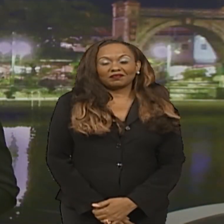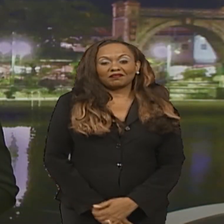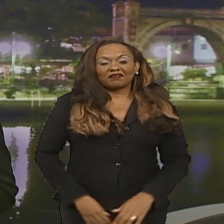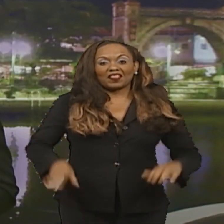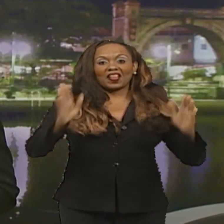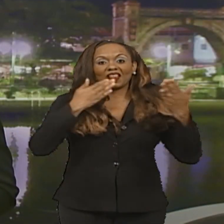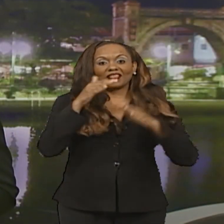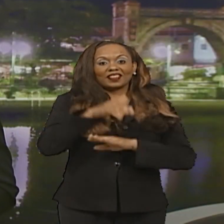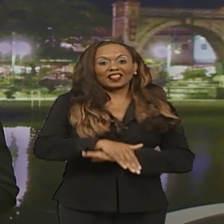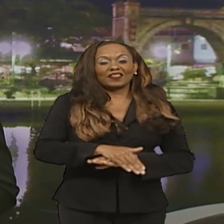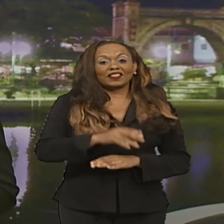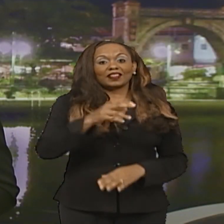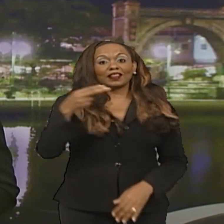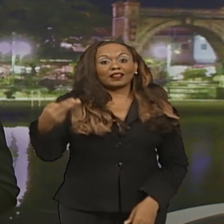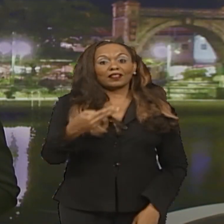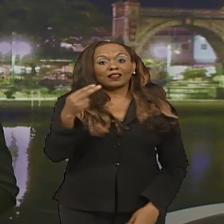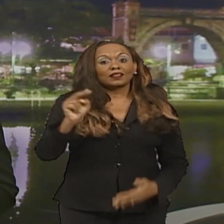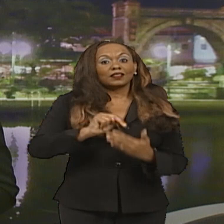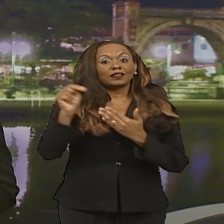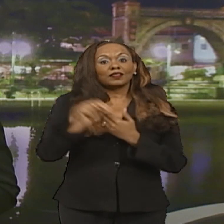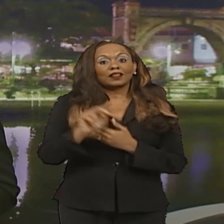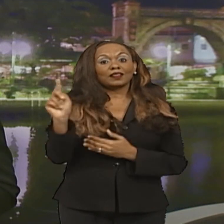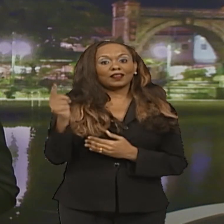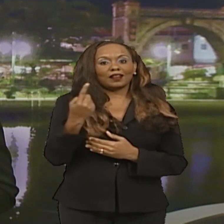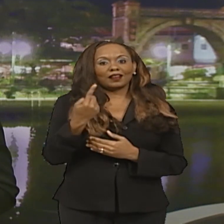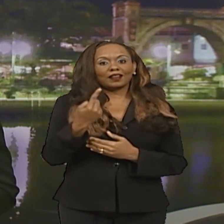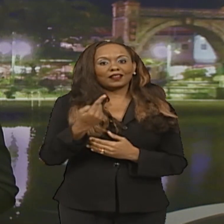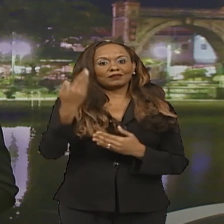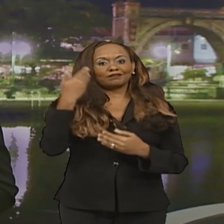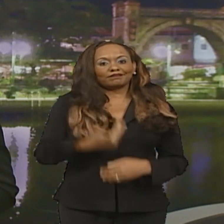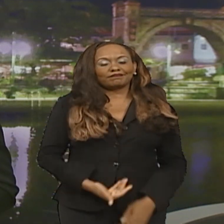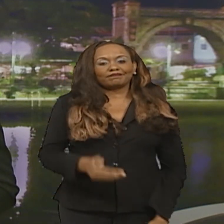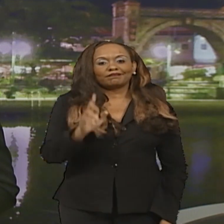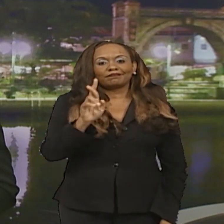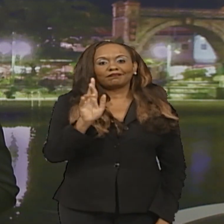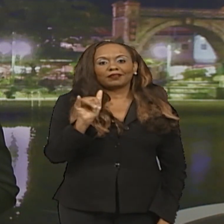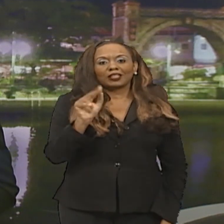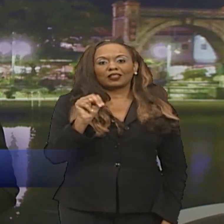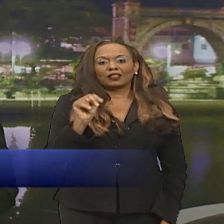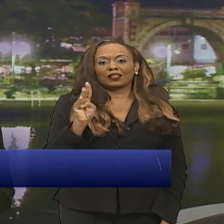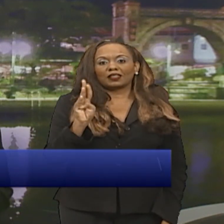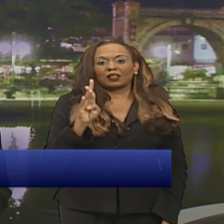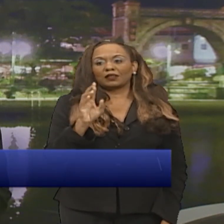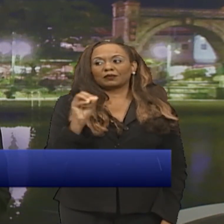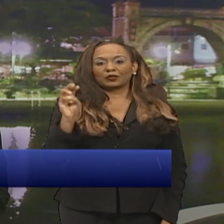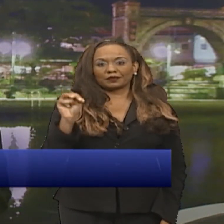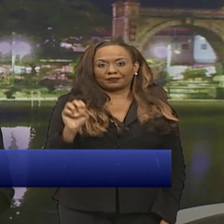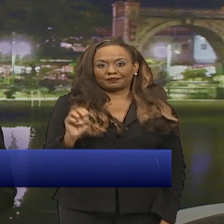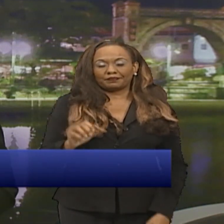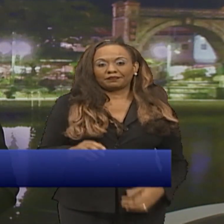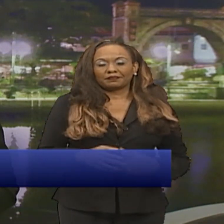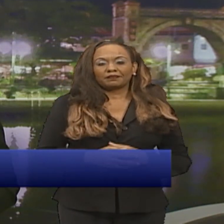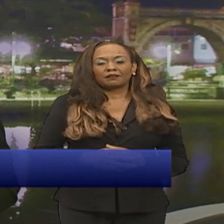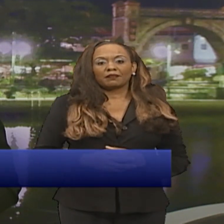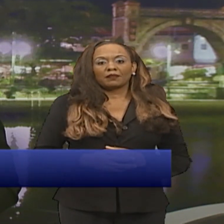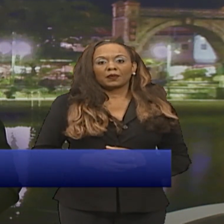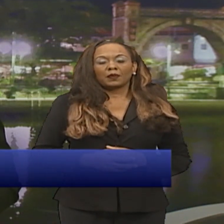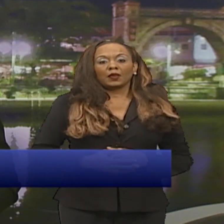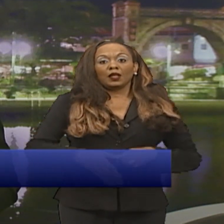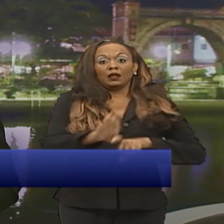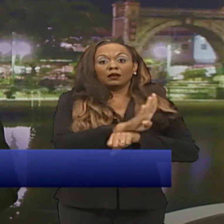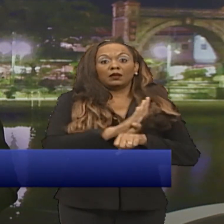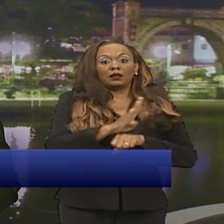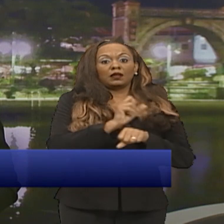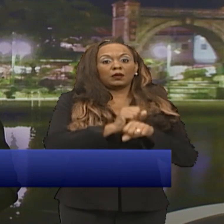A very good evening to you with this Thursday, November 1st edition of the CBC Evening News. I'm Ryan Broom. In our top story, the